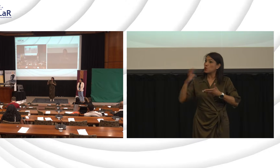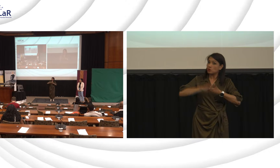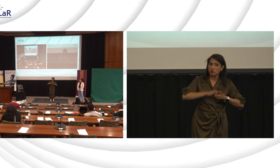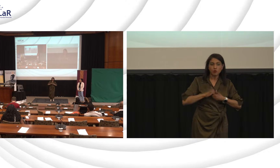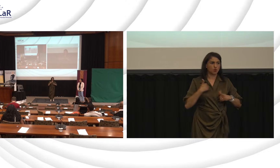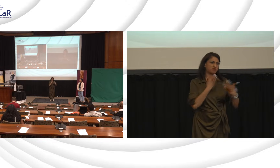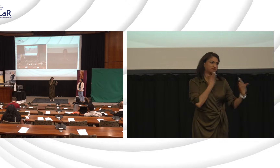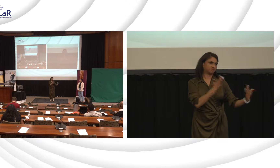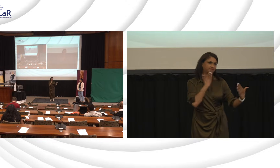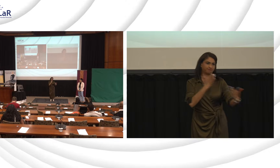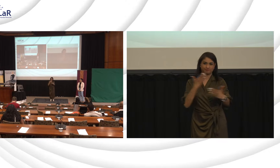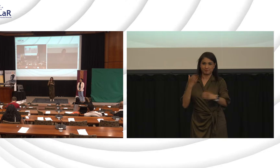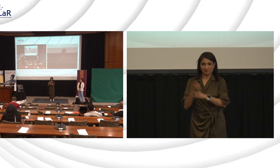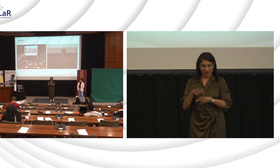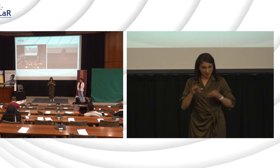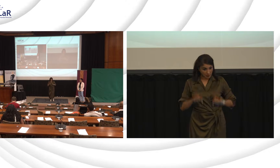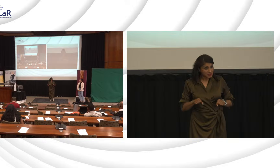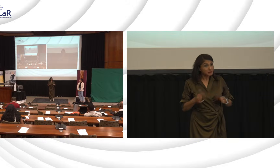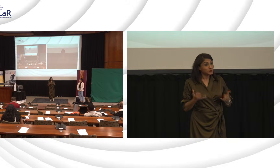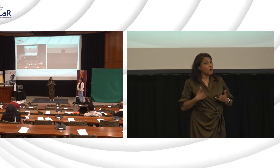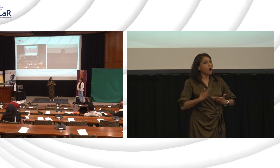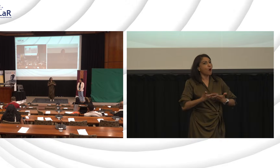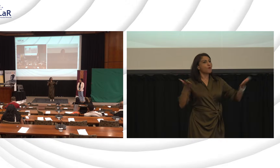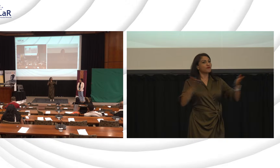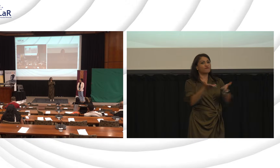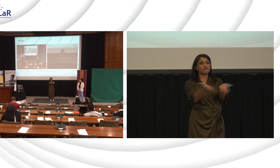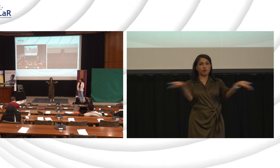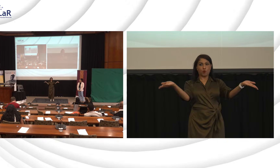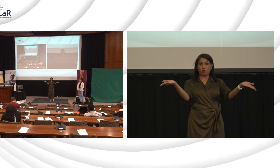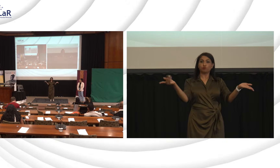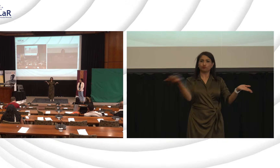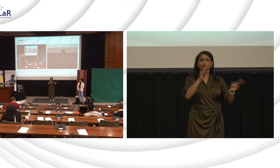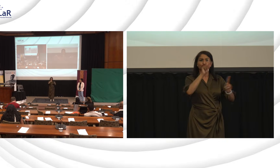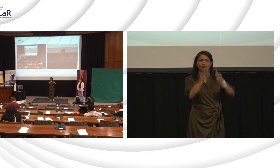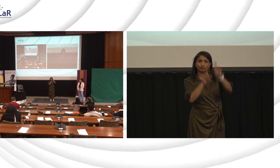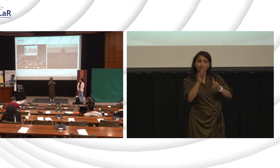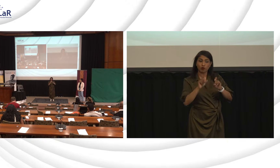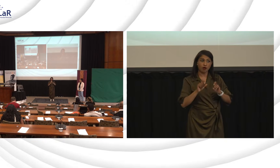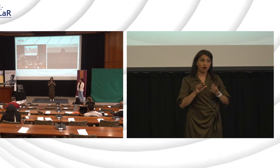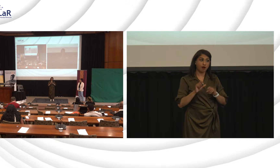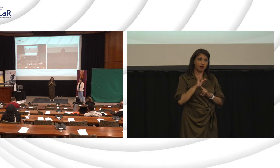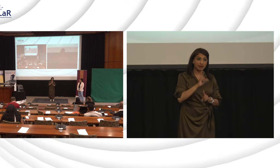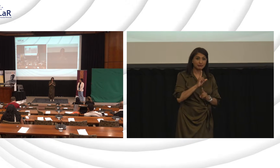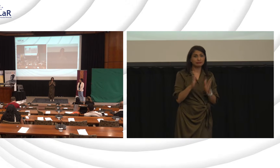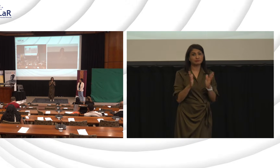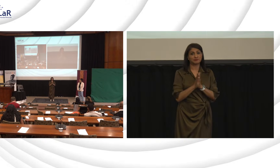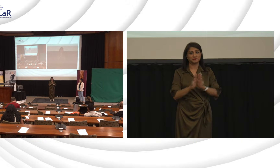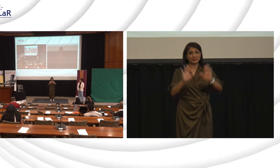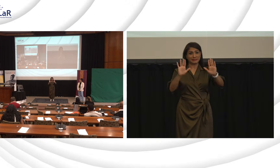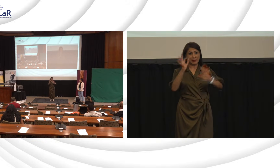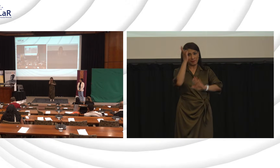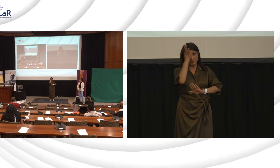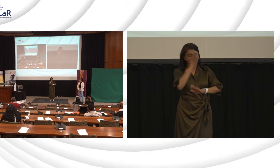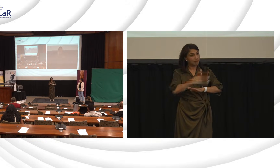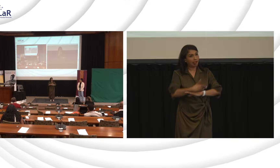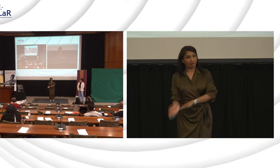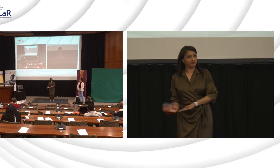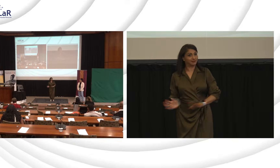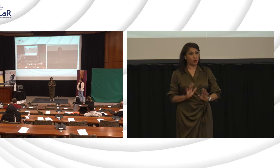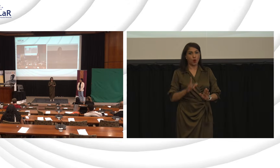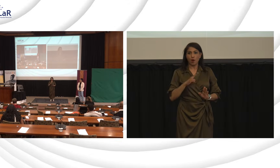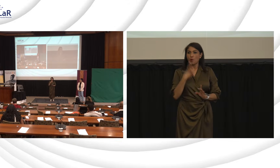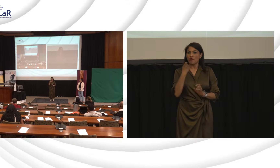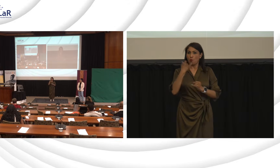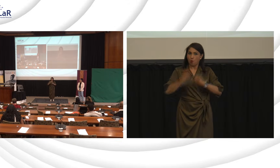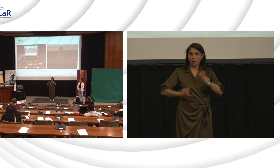so, yes, work together. And we're looking forward to that. And we're going to open the floor now for a bit of questions, but we're